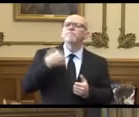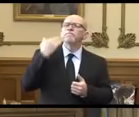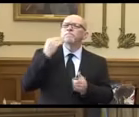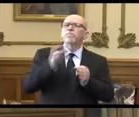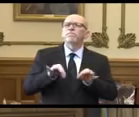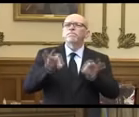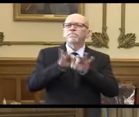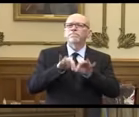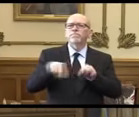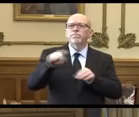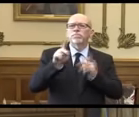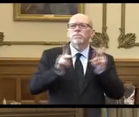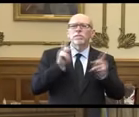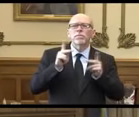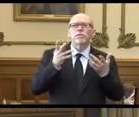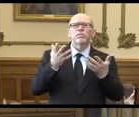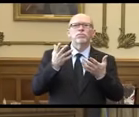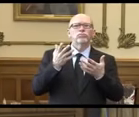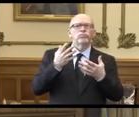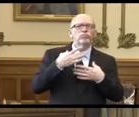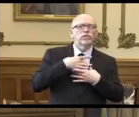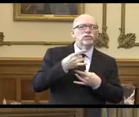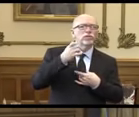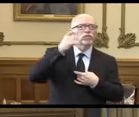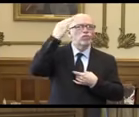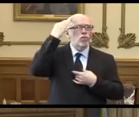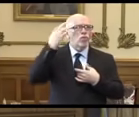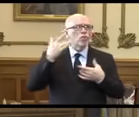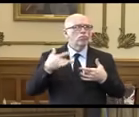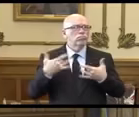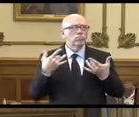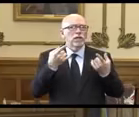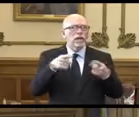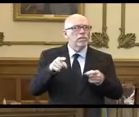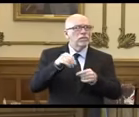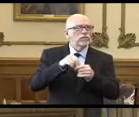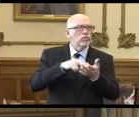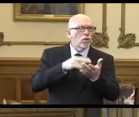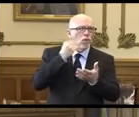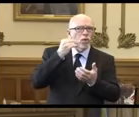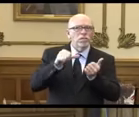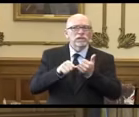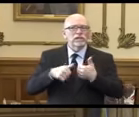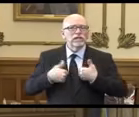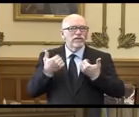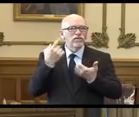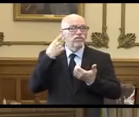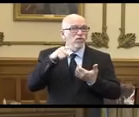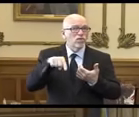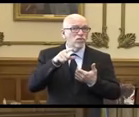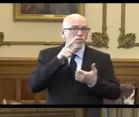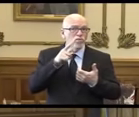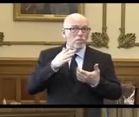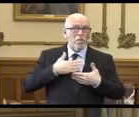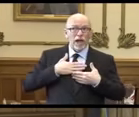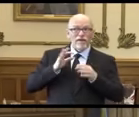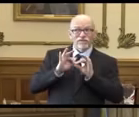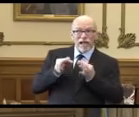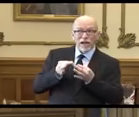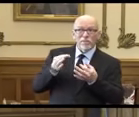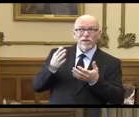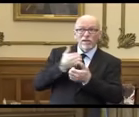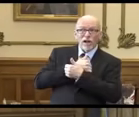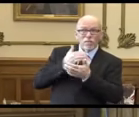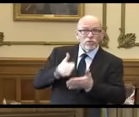for folks and the interest around knowing what's going on in a long-term care facility, particularly for people who have a loved one that lives